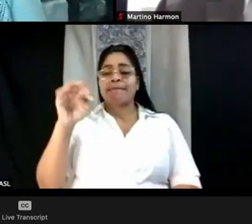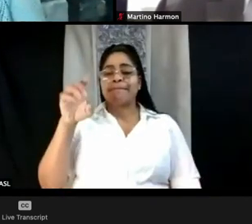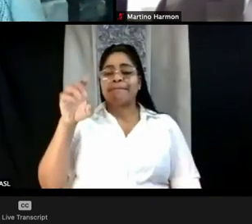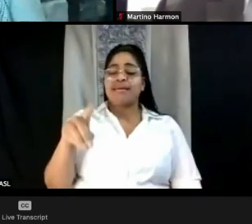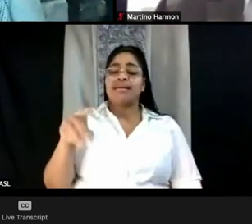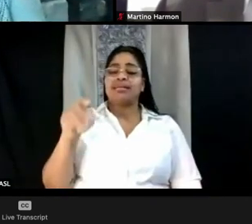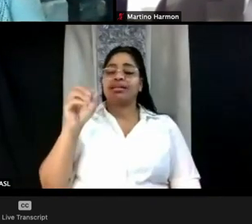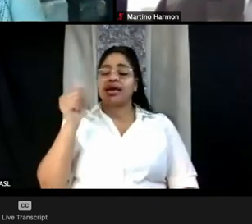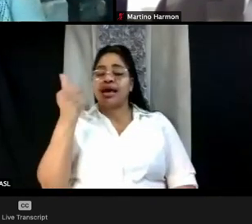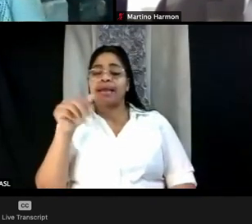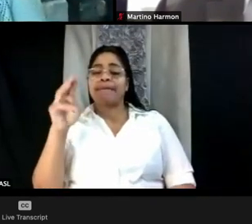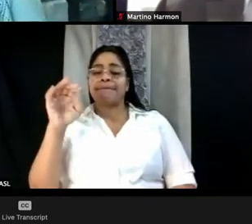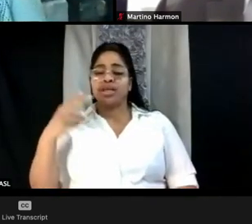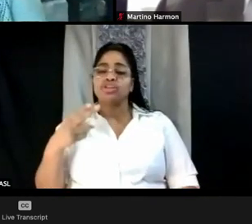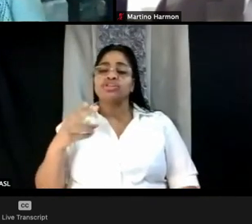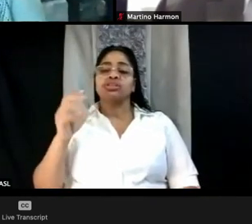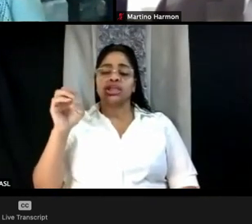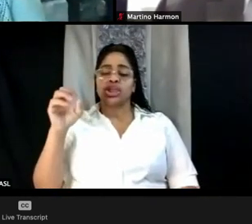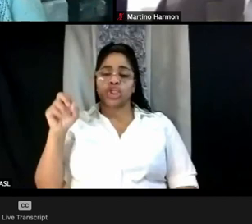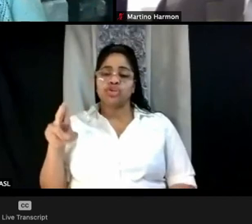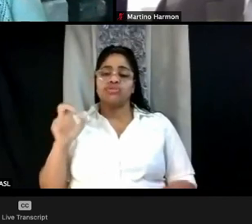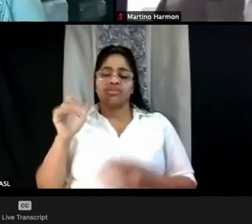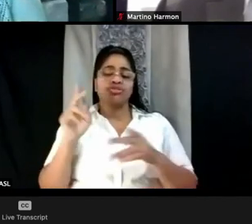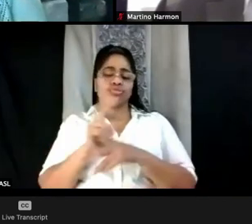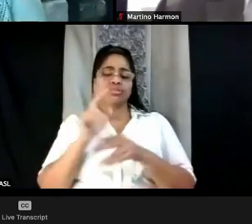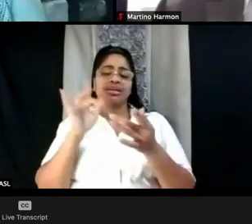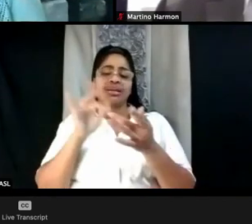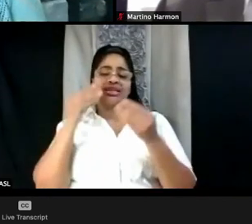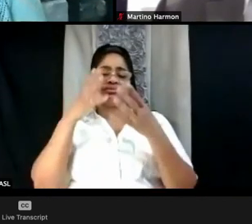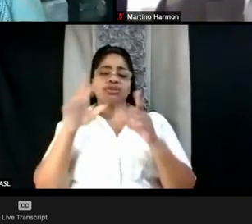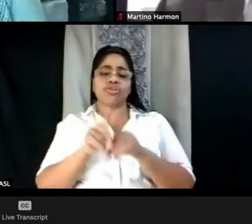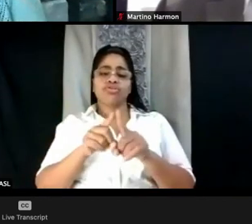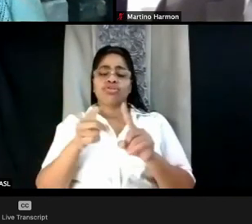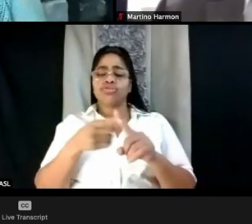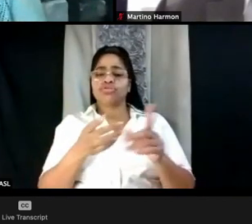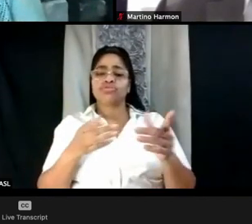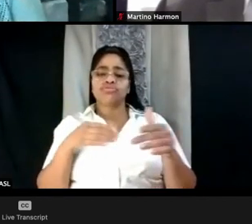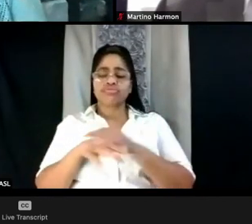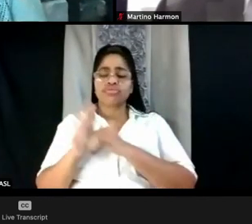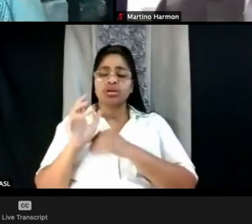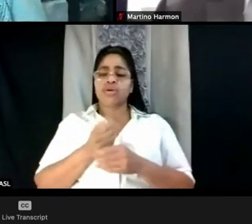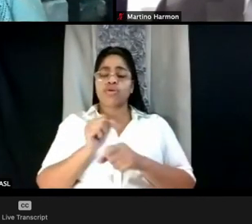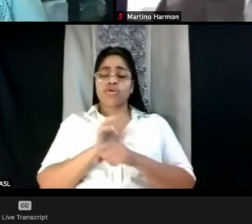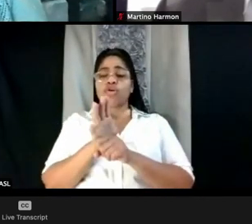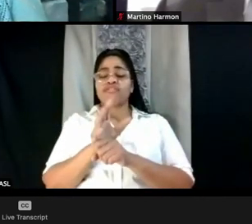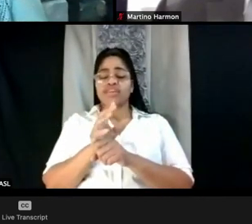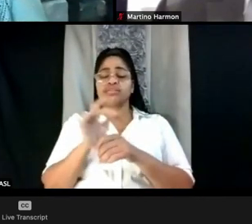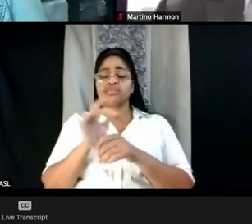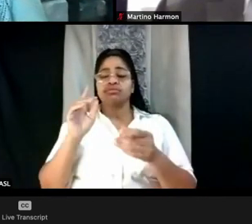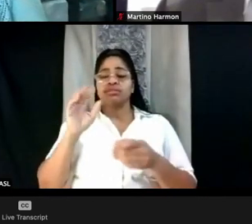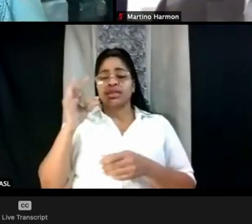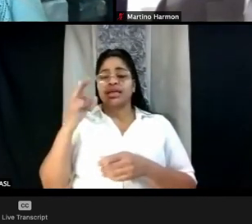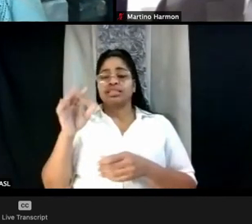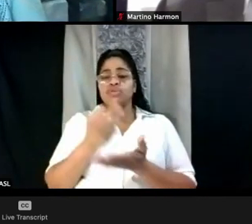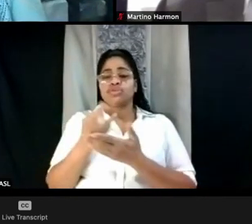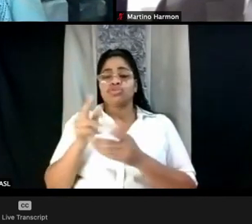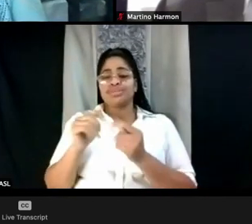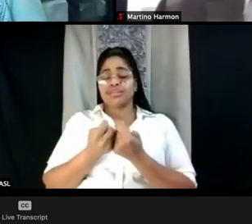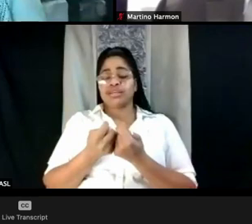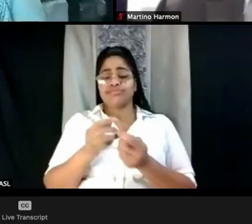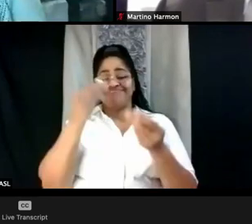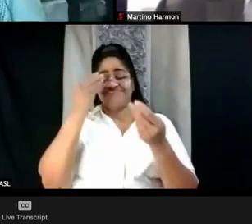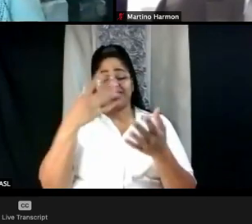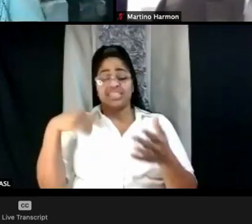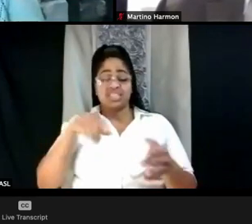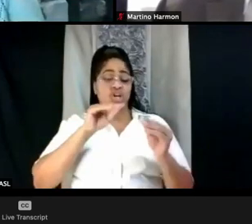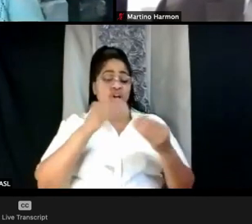counseling@med.umich.edu. You can also use that contact information to access the COVID-19 Stress Resource Team. In addition to these offices, I